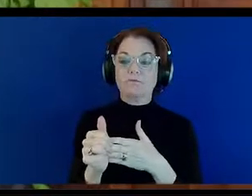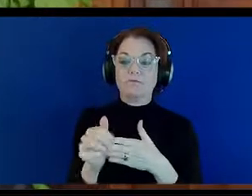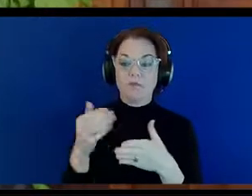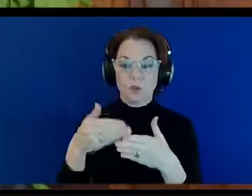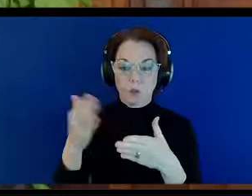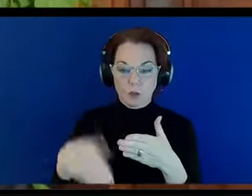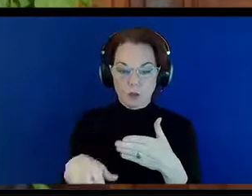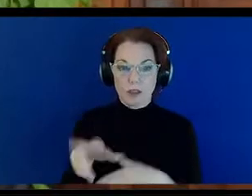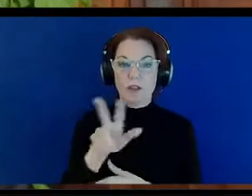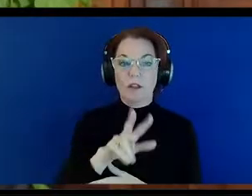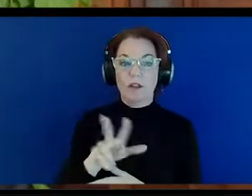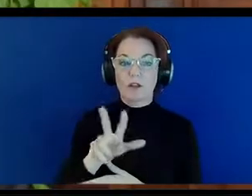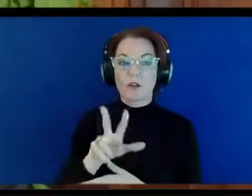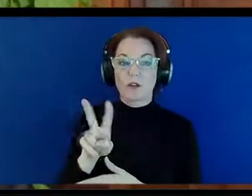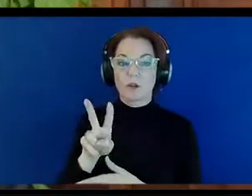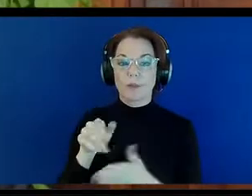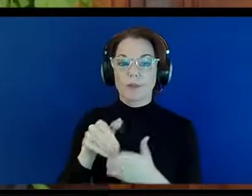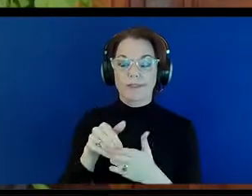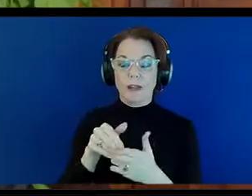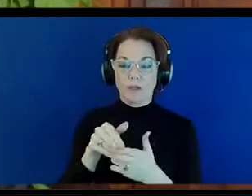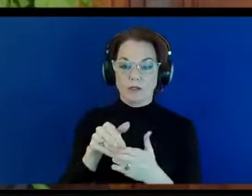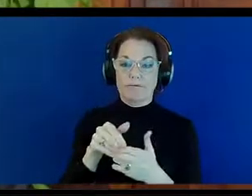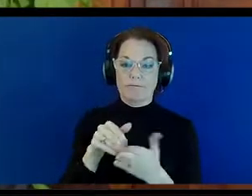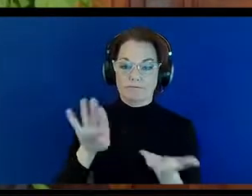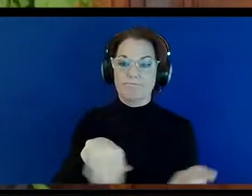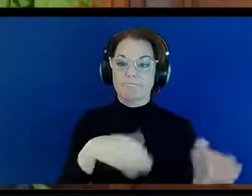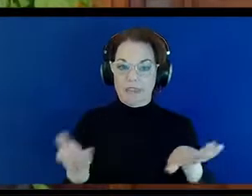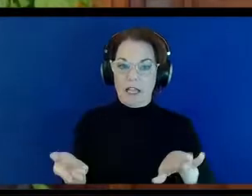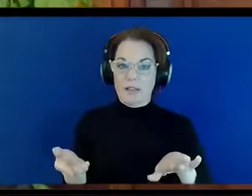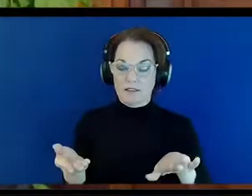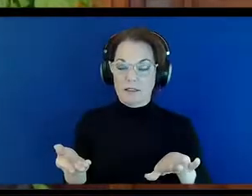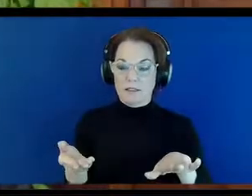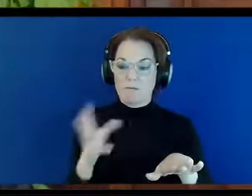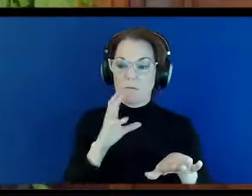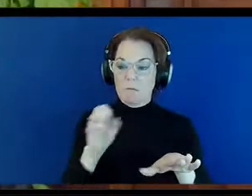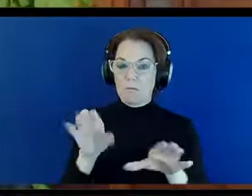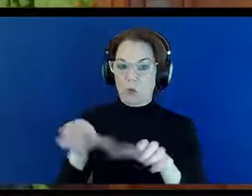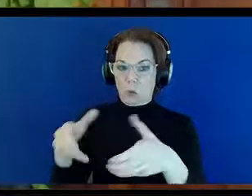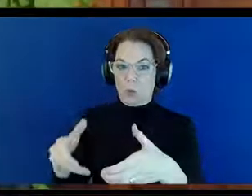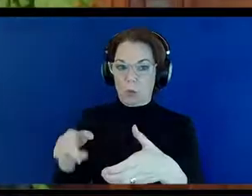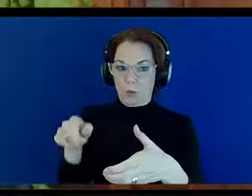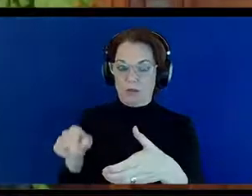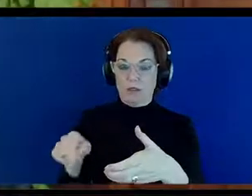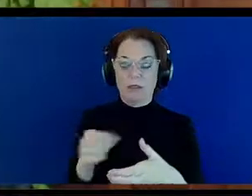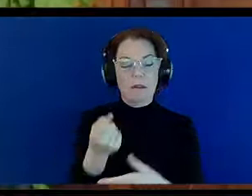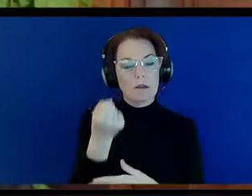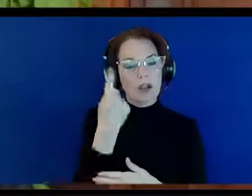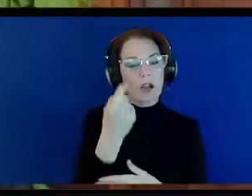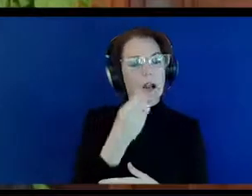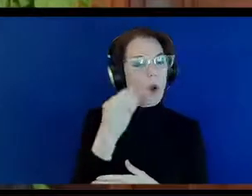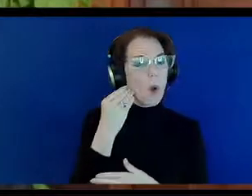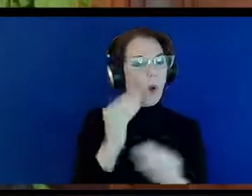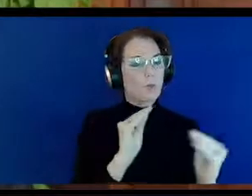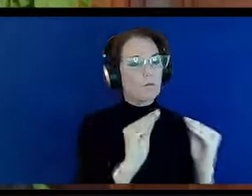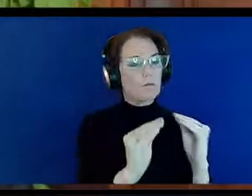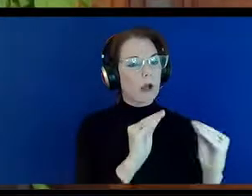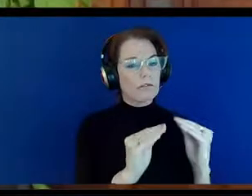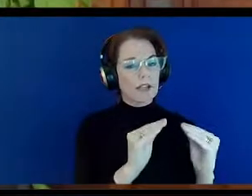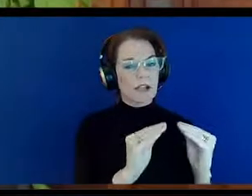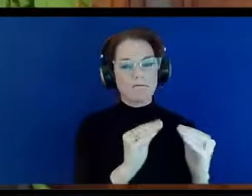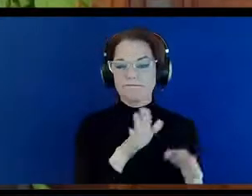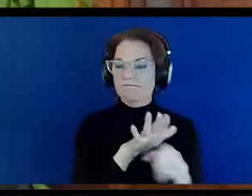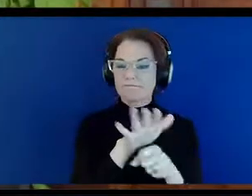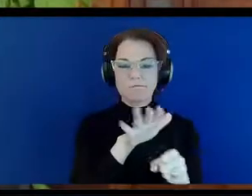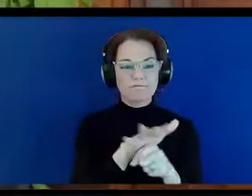34,000 deaths among seniors. But in some cases, home modifications alone aren't